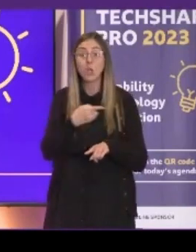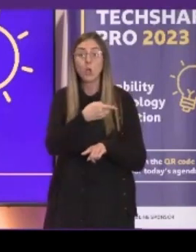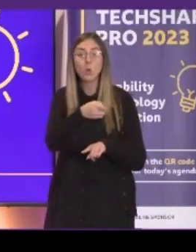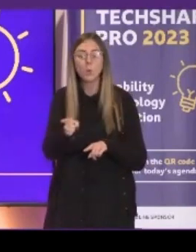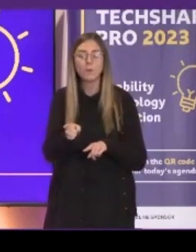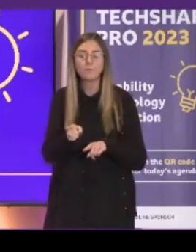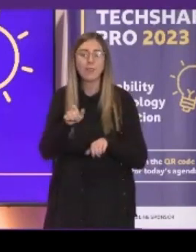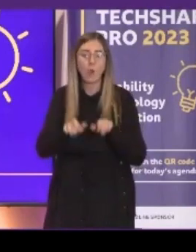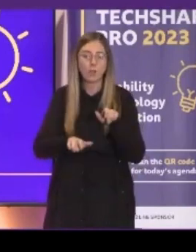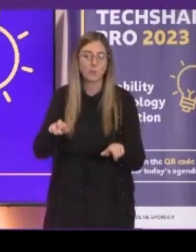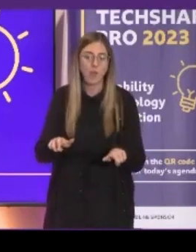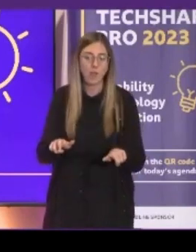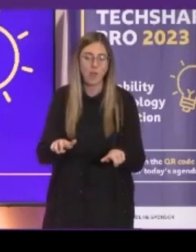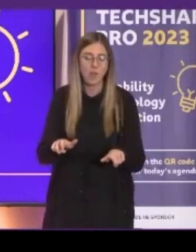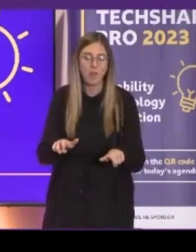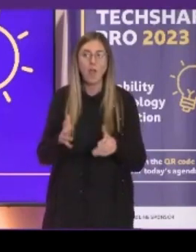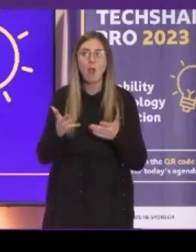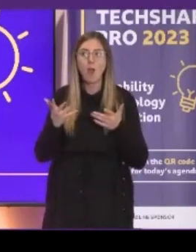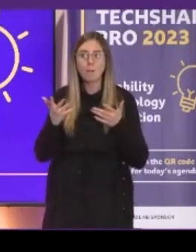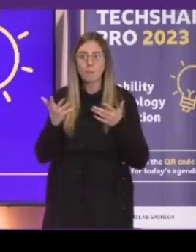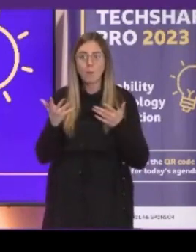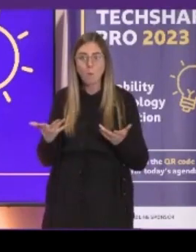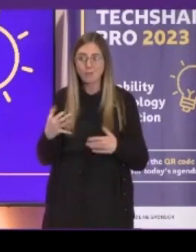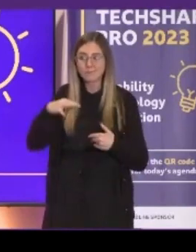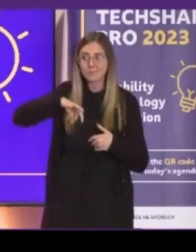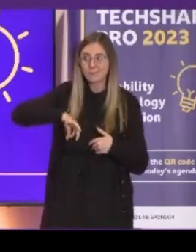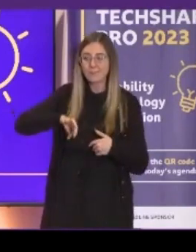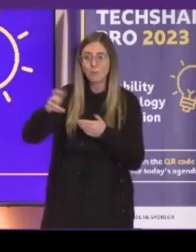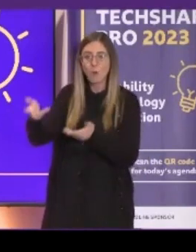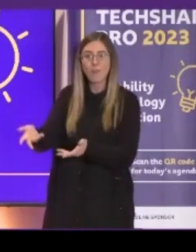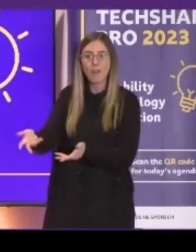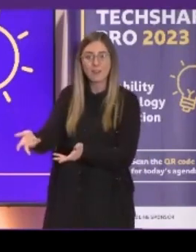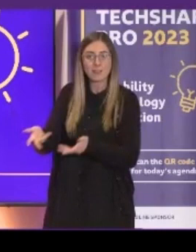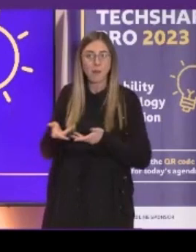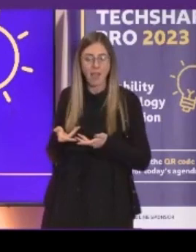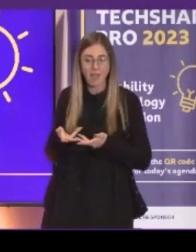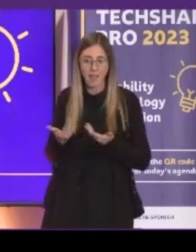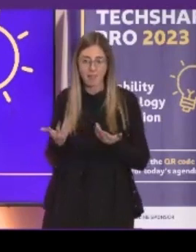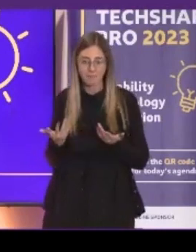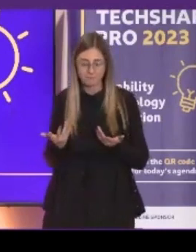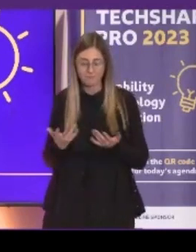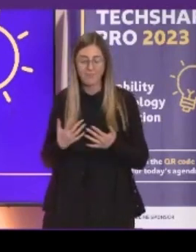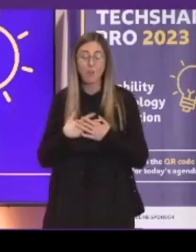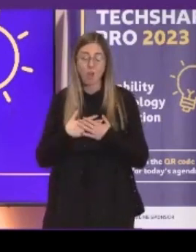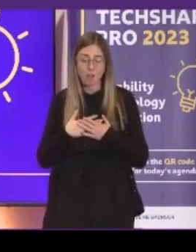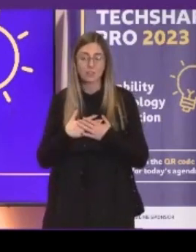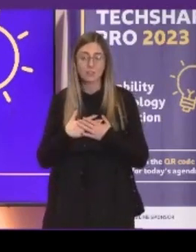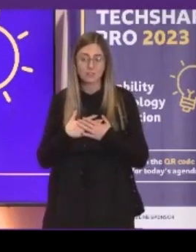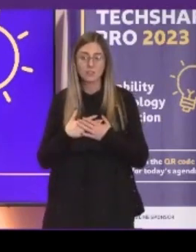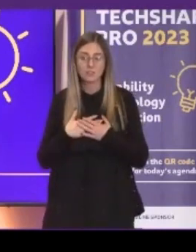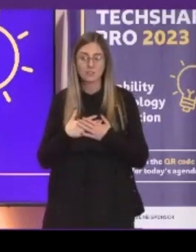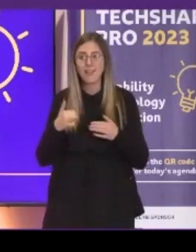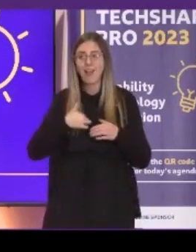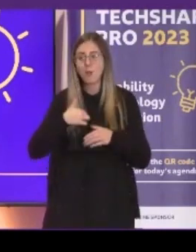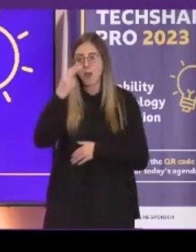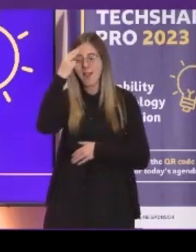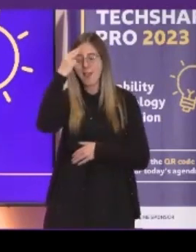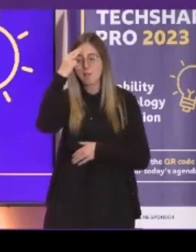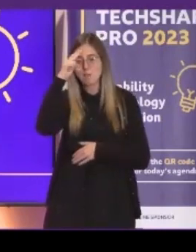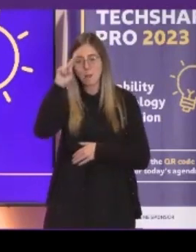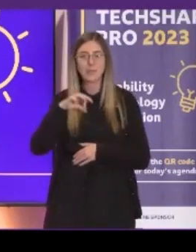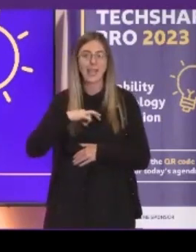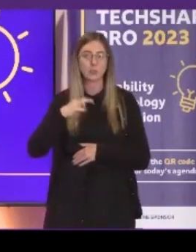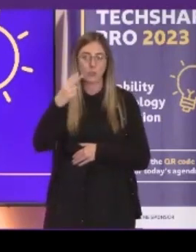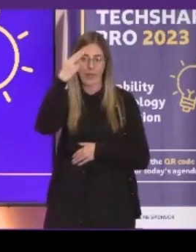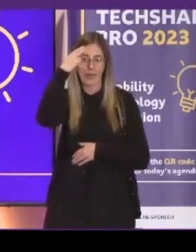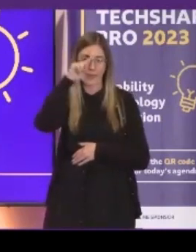but what's in it for the supplier? I think for us, it's about our reputation is